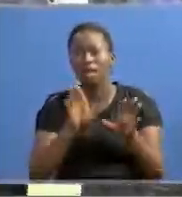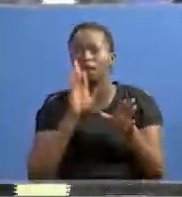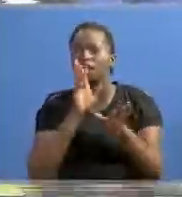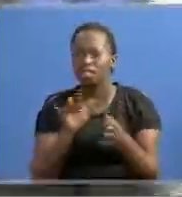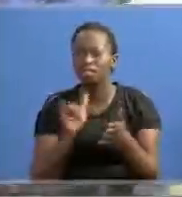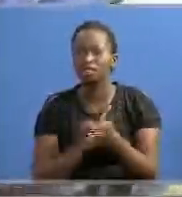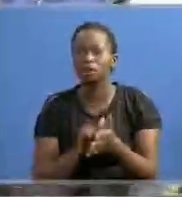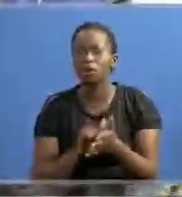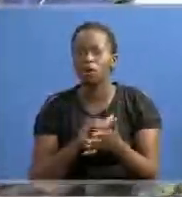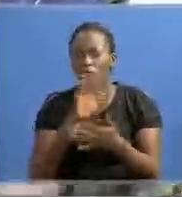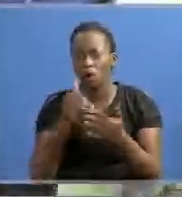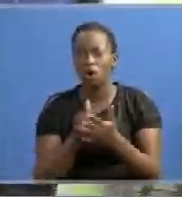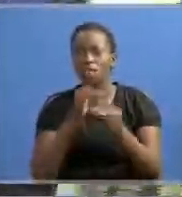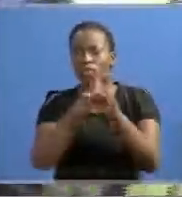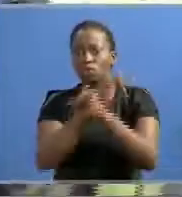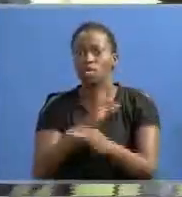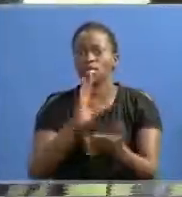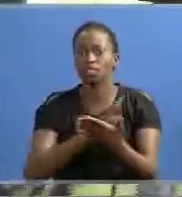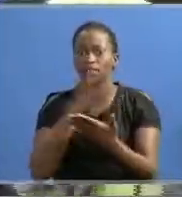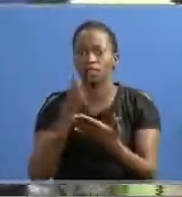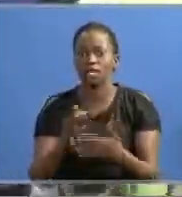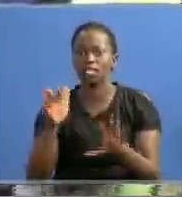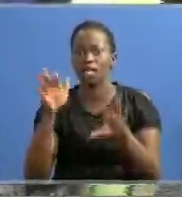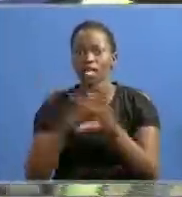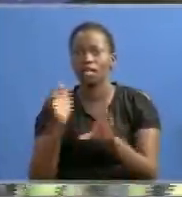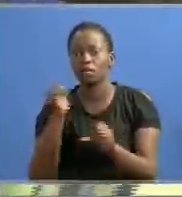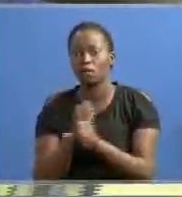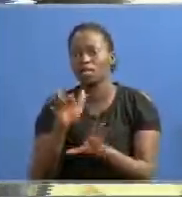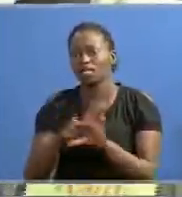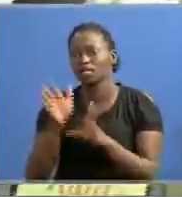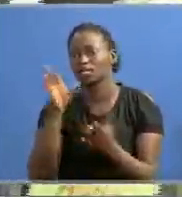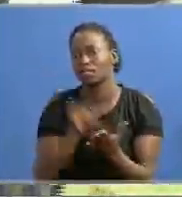and insurance firms, only seems to worsen the case.